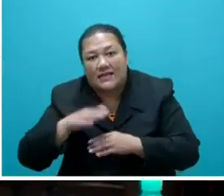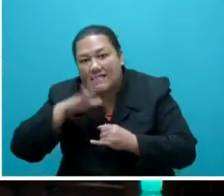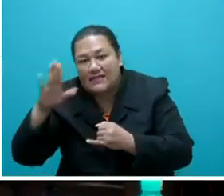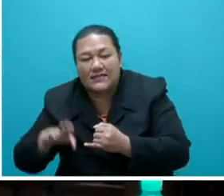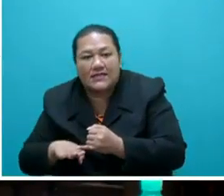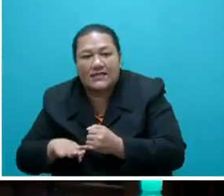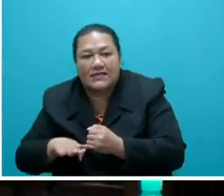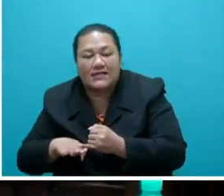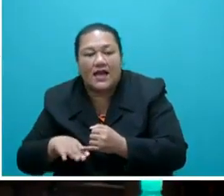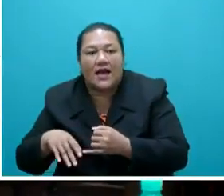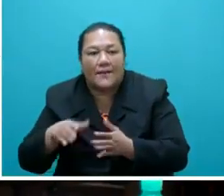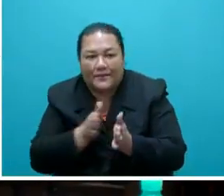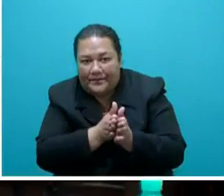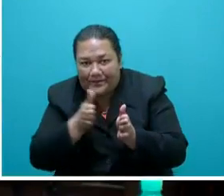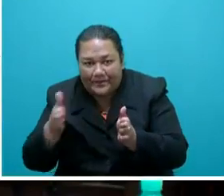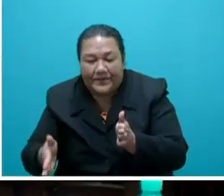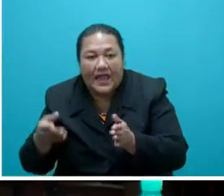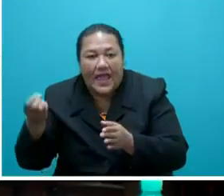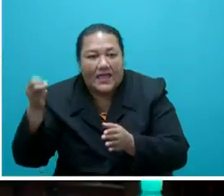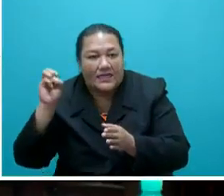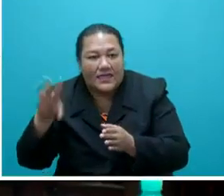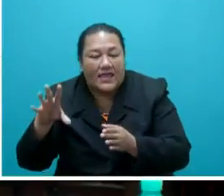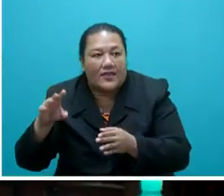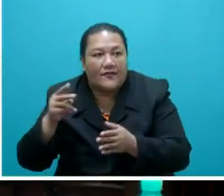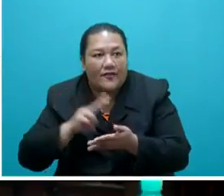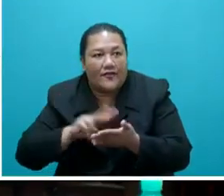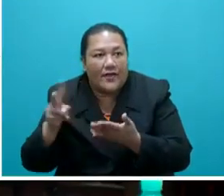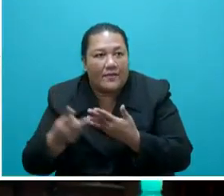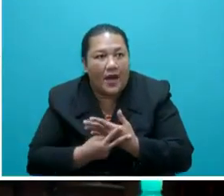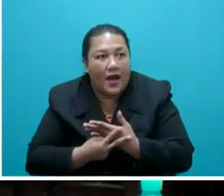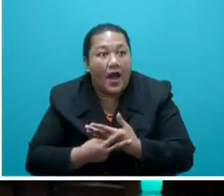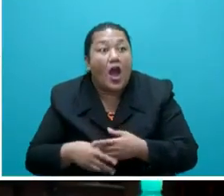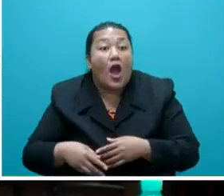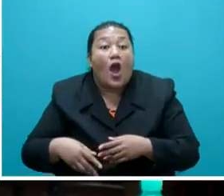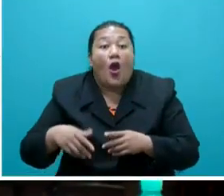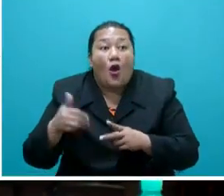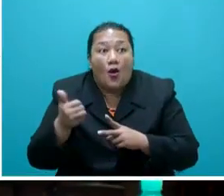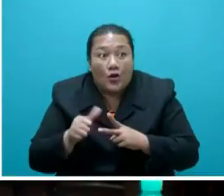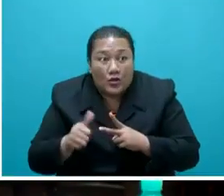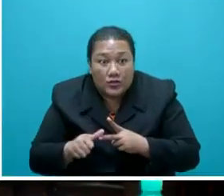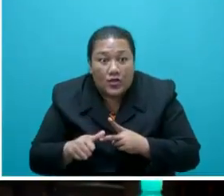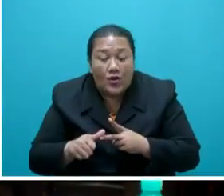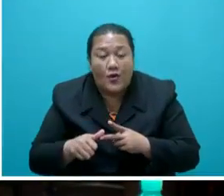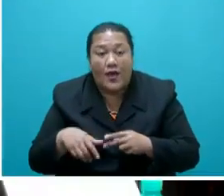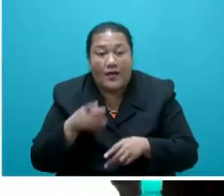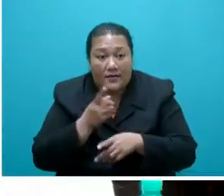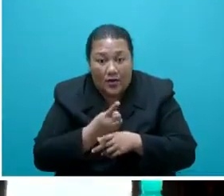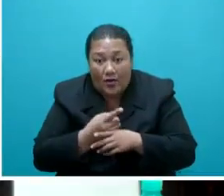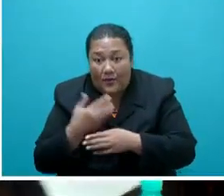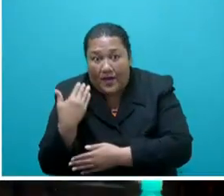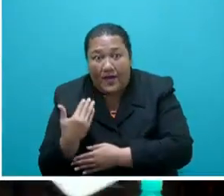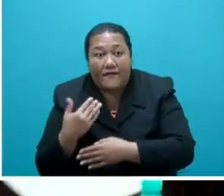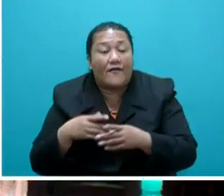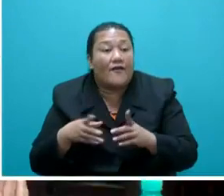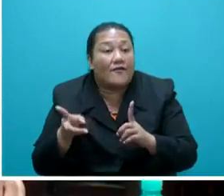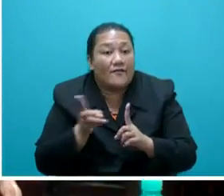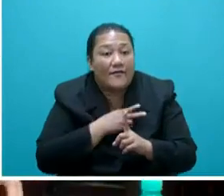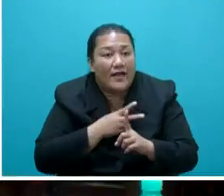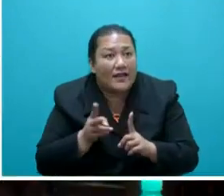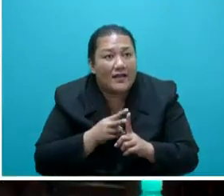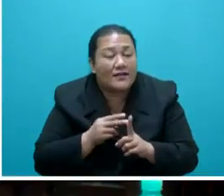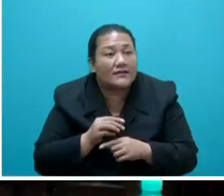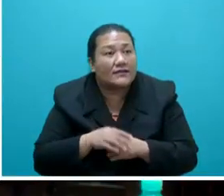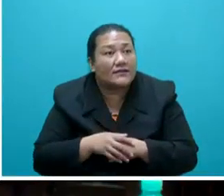and put politics aside and all use our voices to denounce violence against women in all its forms. As members of this